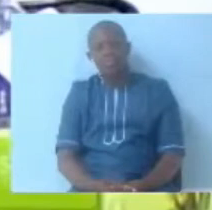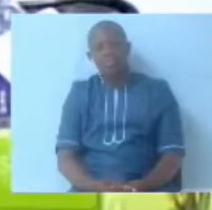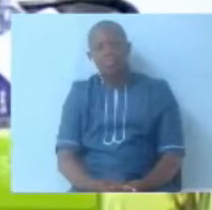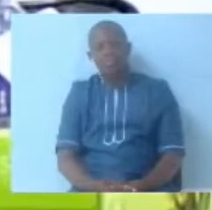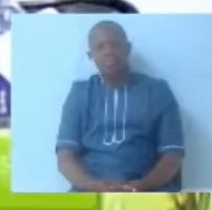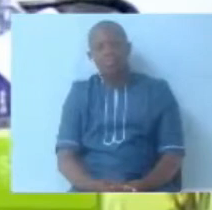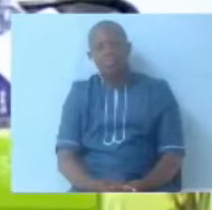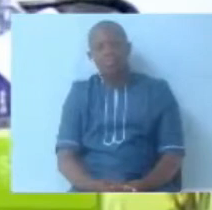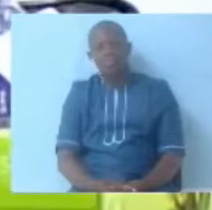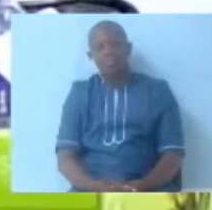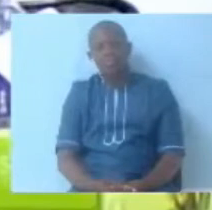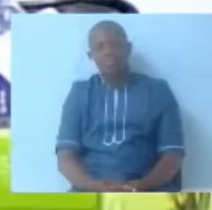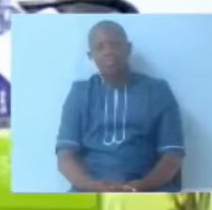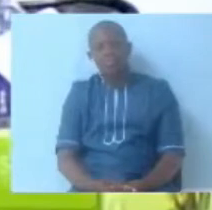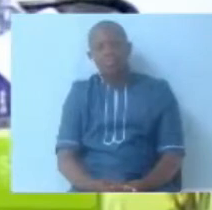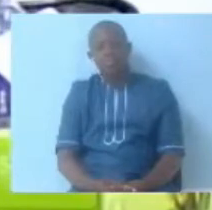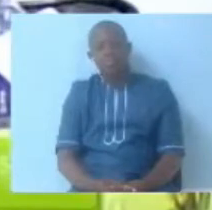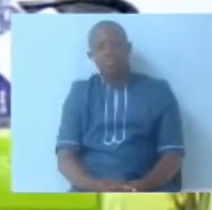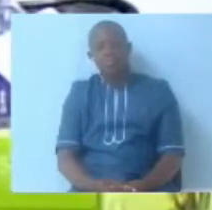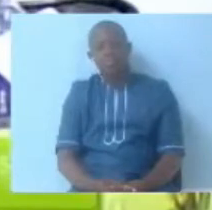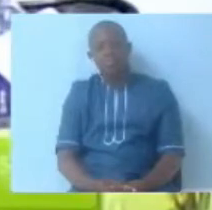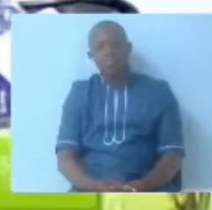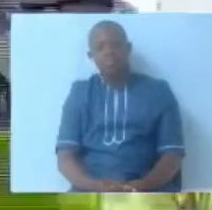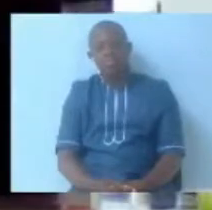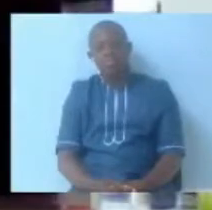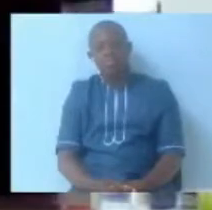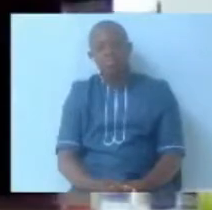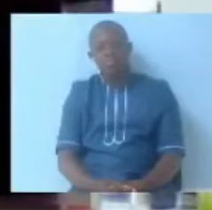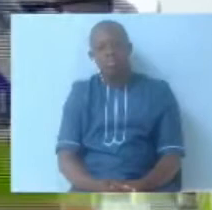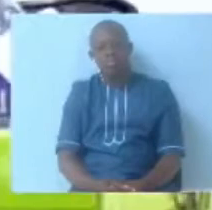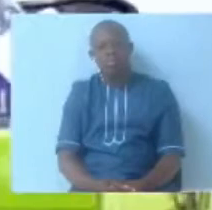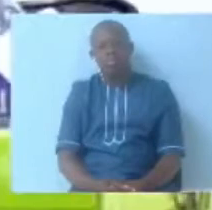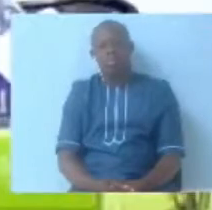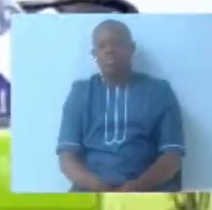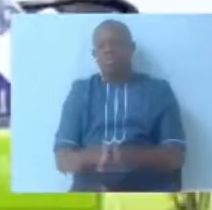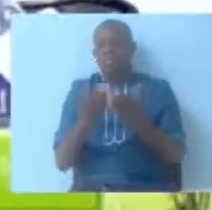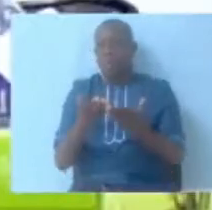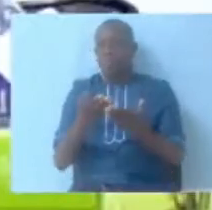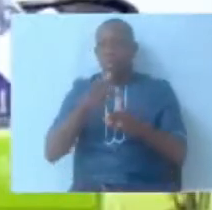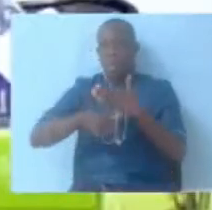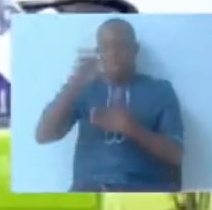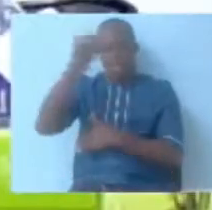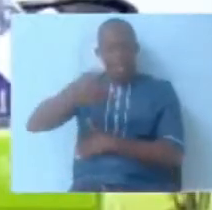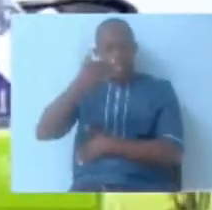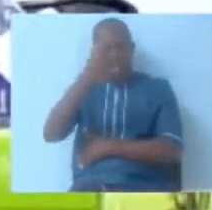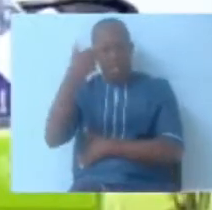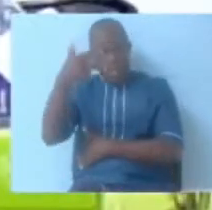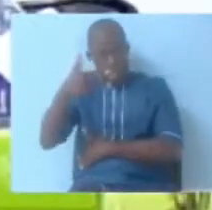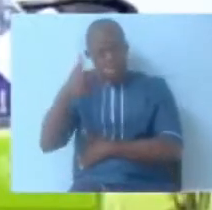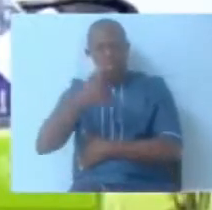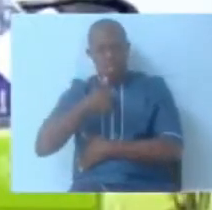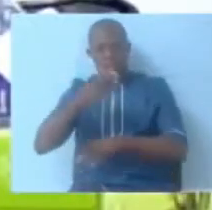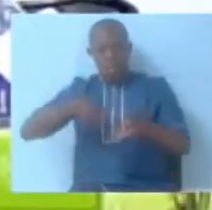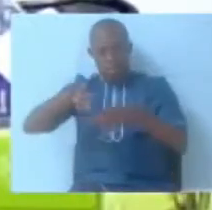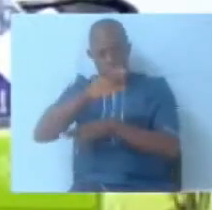ke tilingu nin to nya sambo la kito la karola. And then in 1998 I went back to Sierra Leone to do my bar again for the